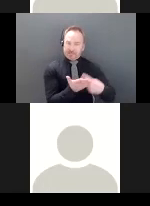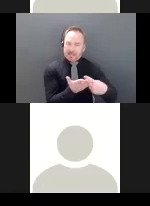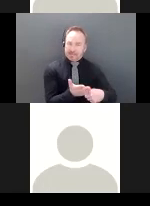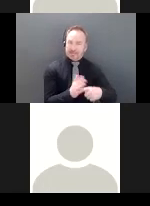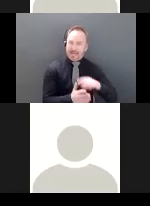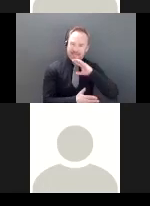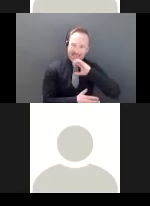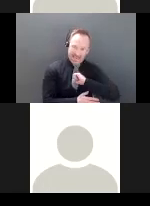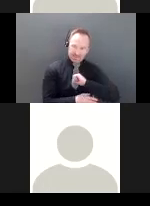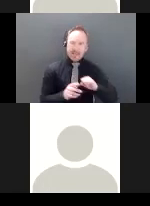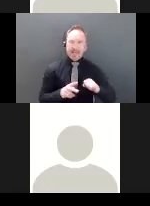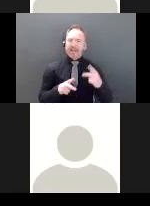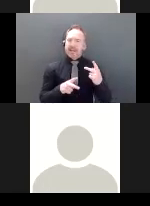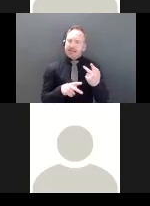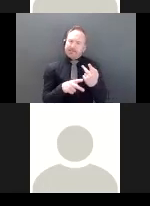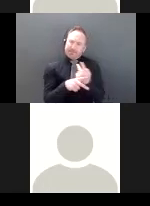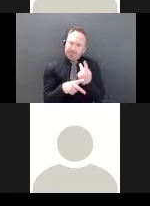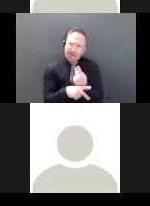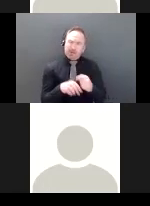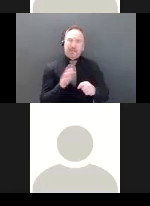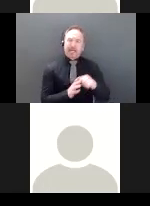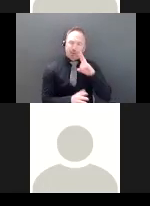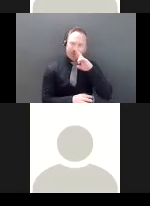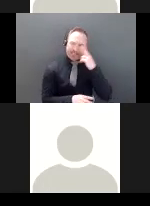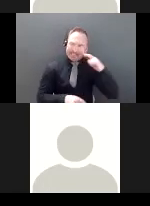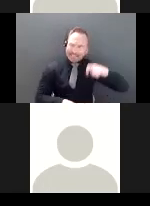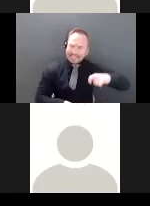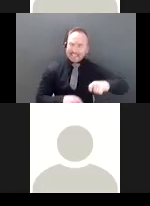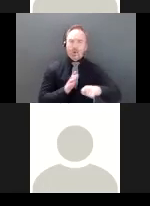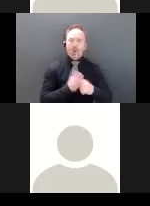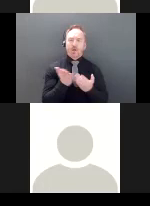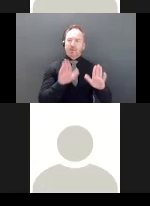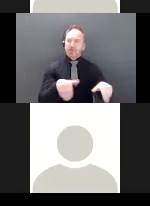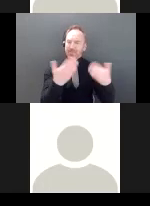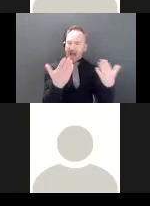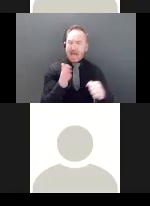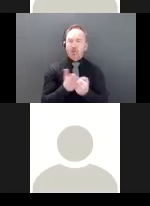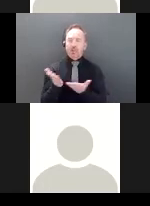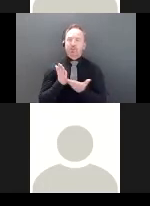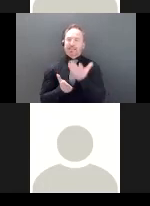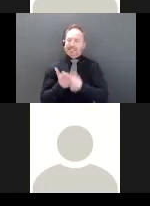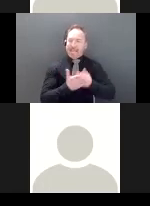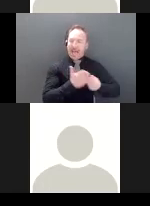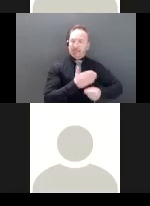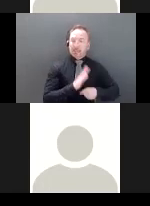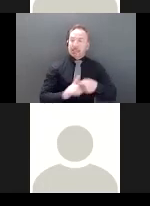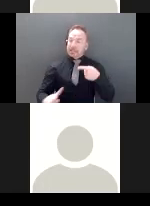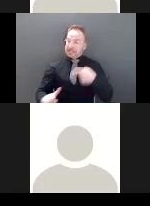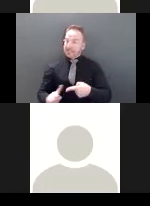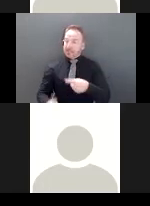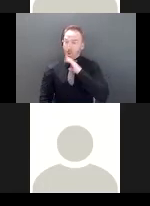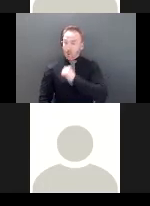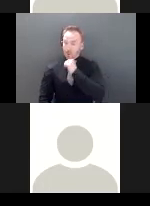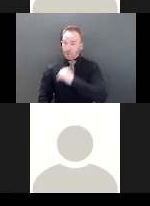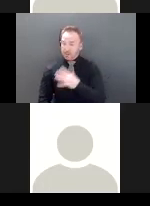those really unique needs and barriers, service delivery gaps specific to older women in Ontario. The project